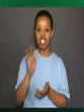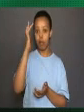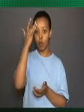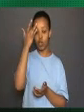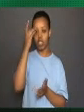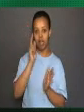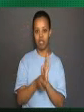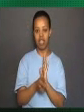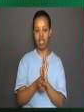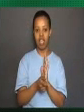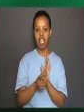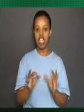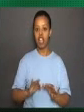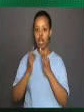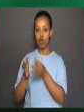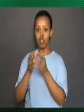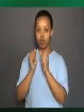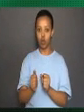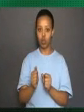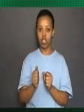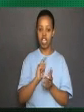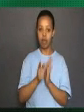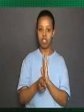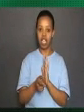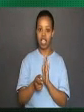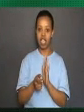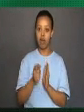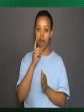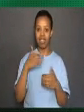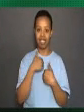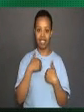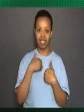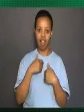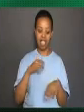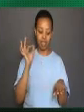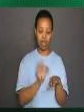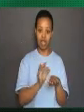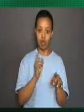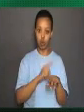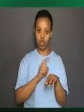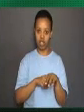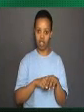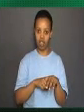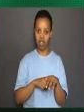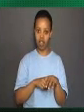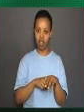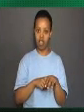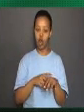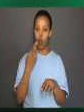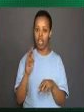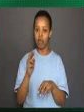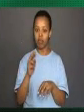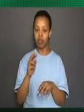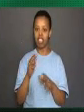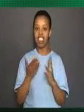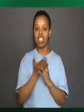Diseases can be spread if you are bitten by an animal, exposed to or eat the meat of